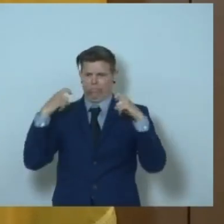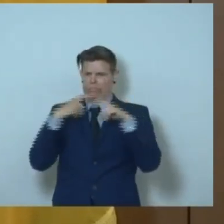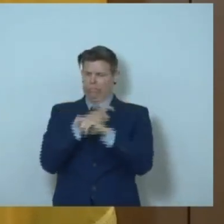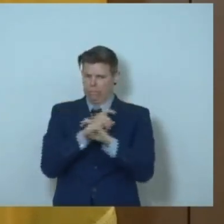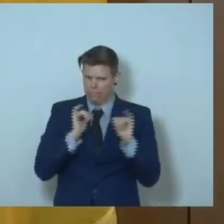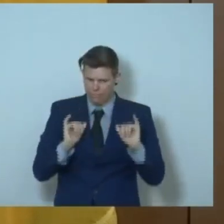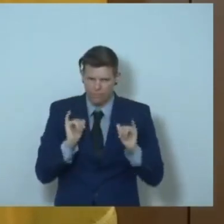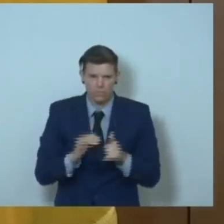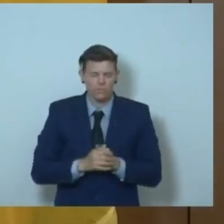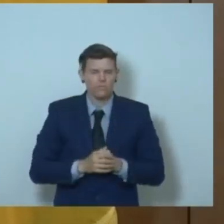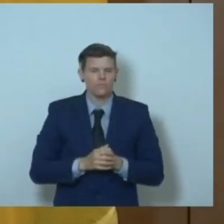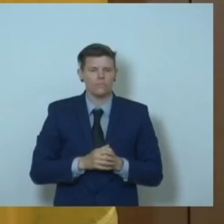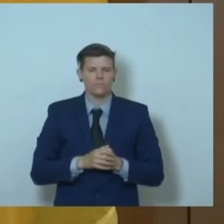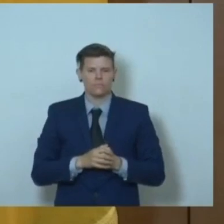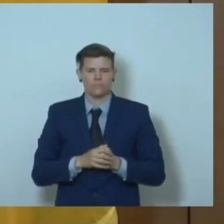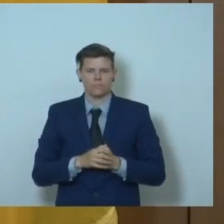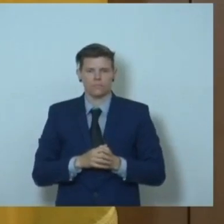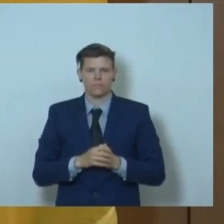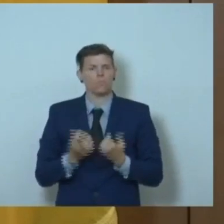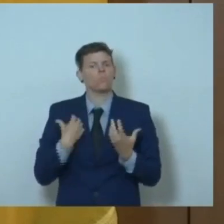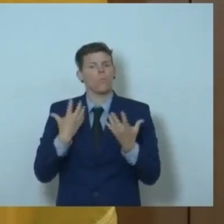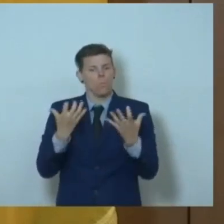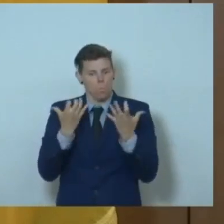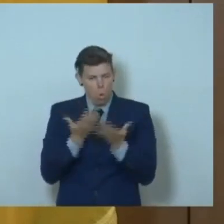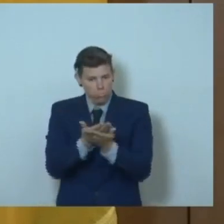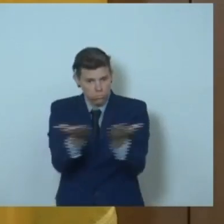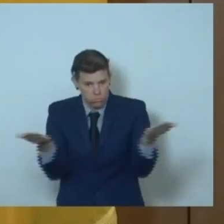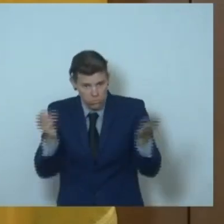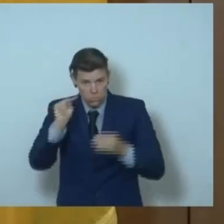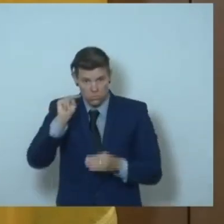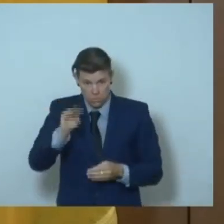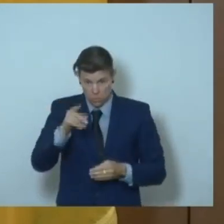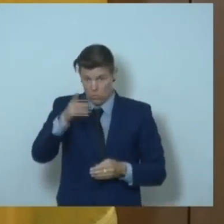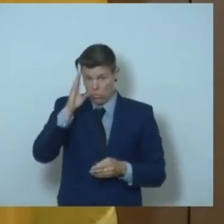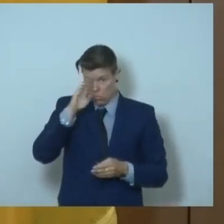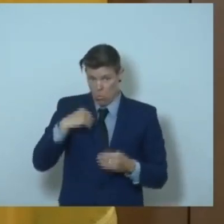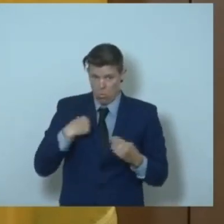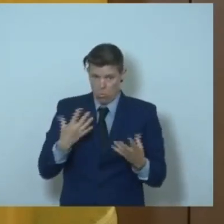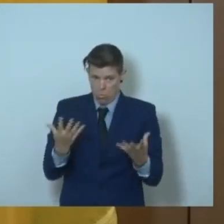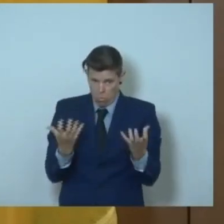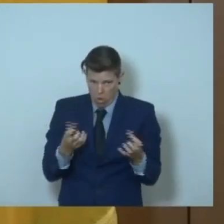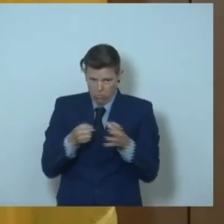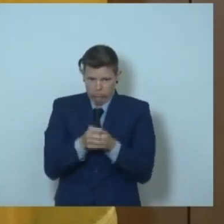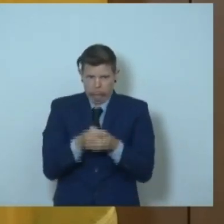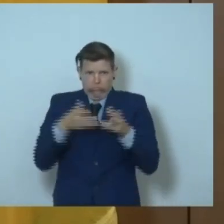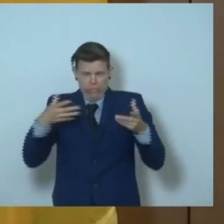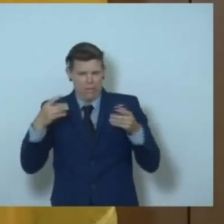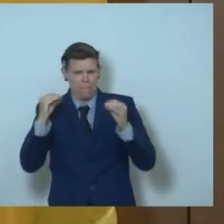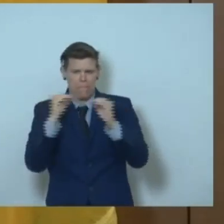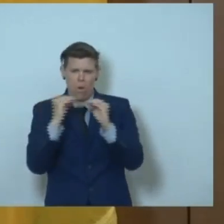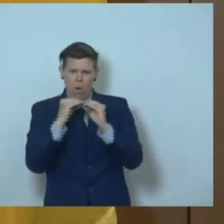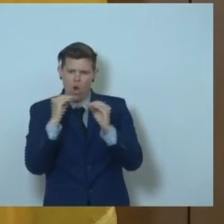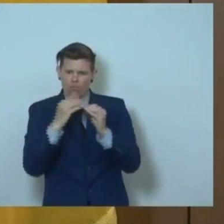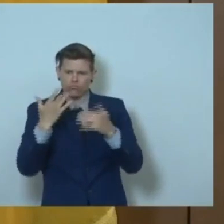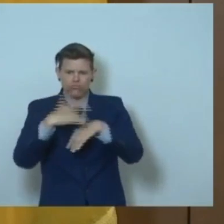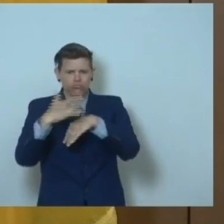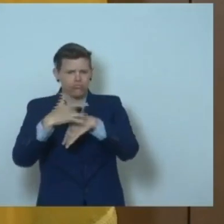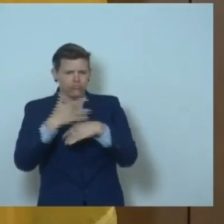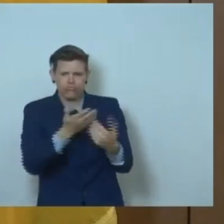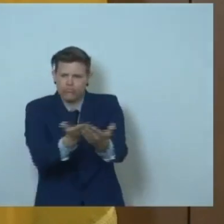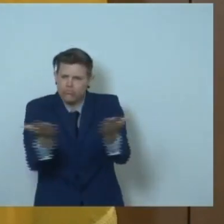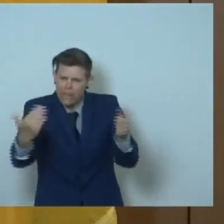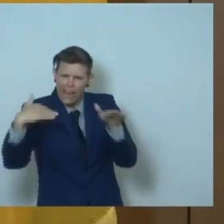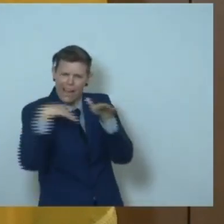that I think we should be expanding access to testing. And I really work closely but